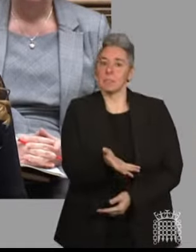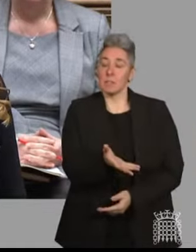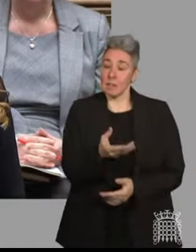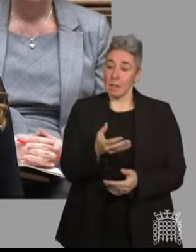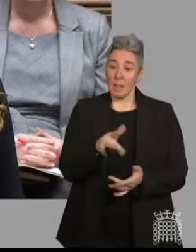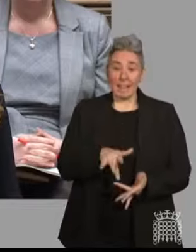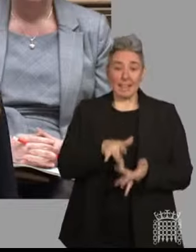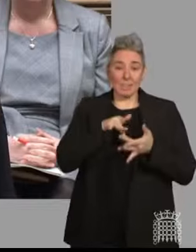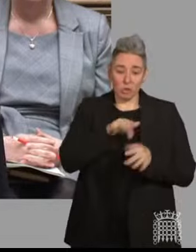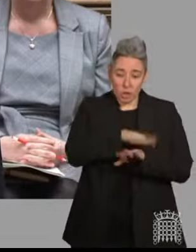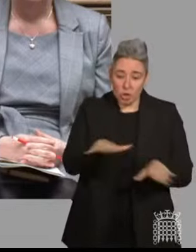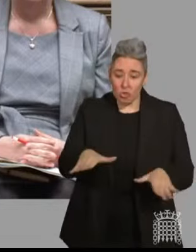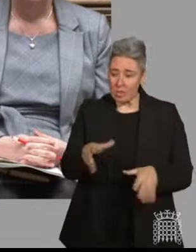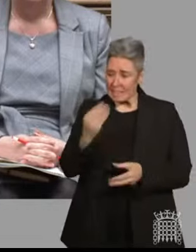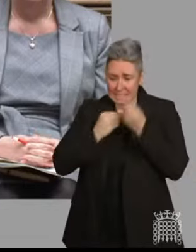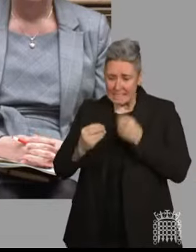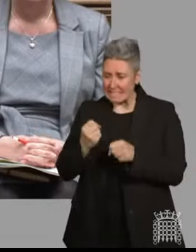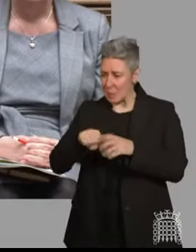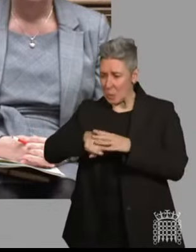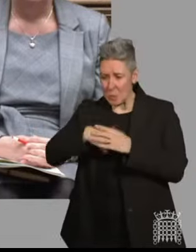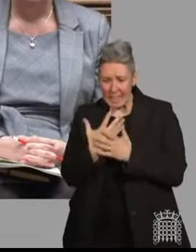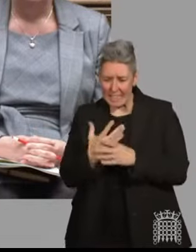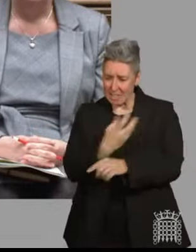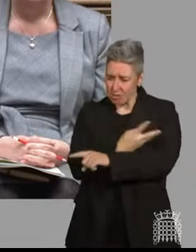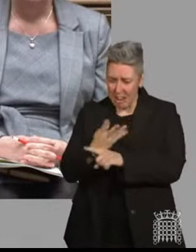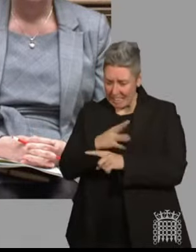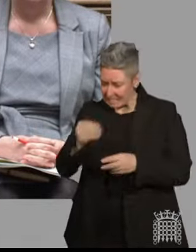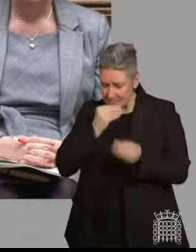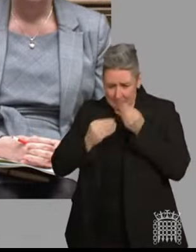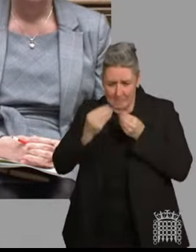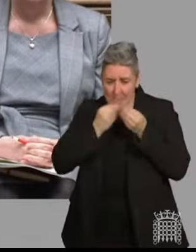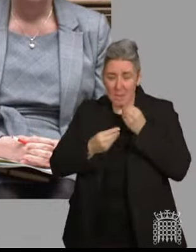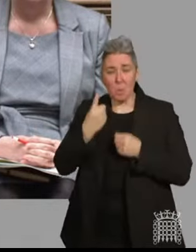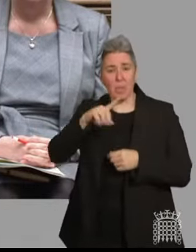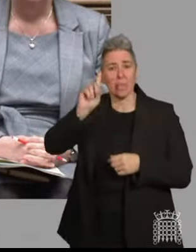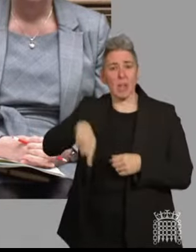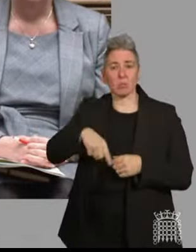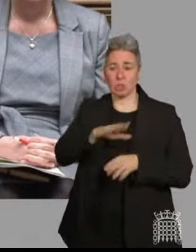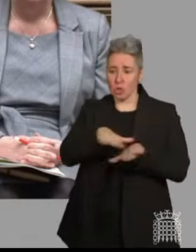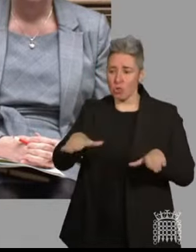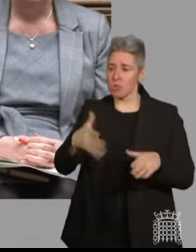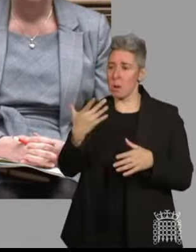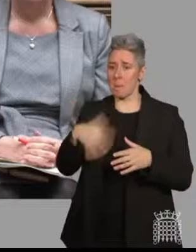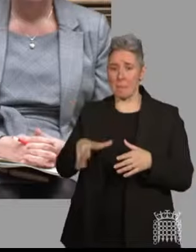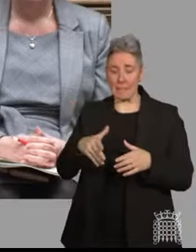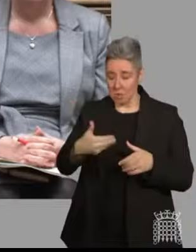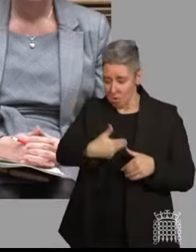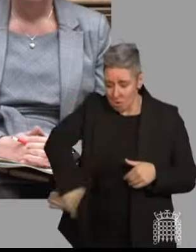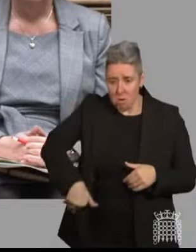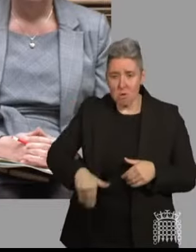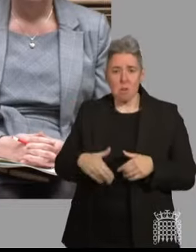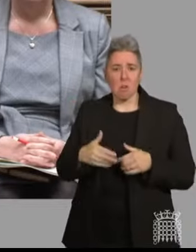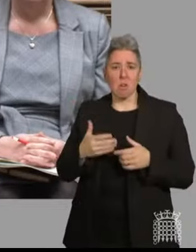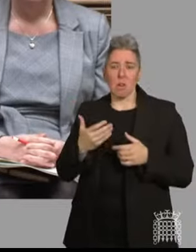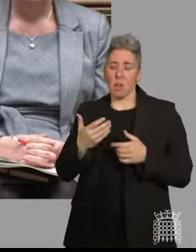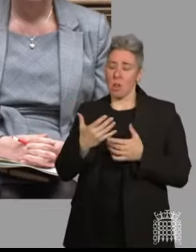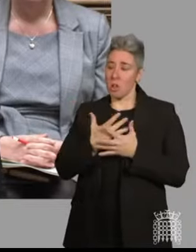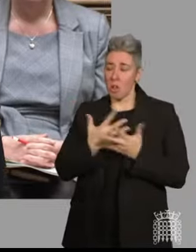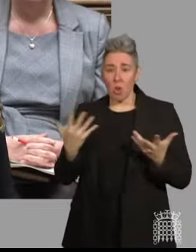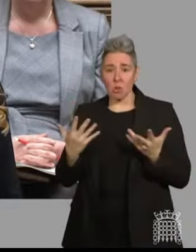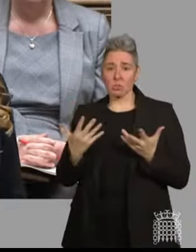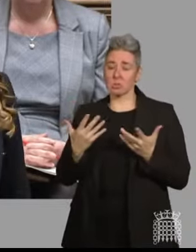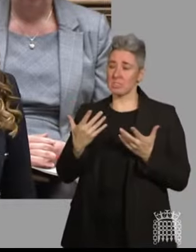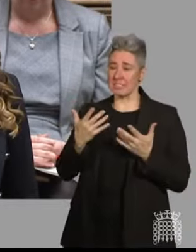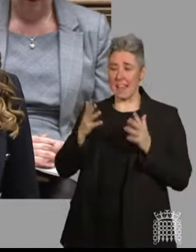children having lost one or more legs, many of which have to have them amputated without anaesthesia